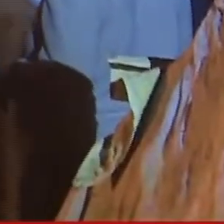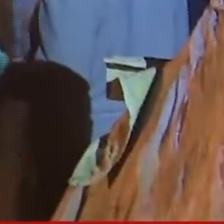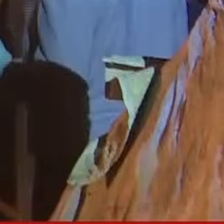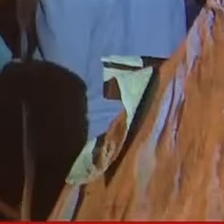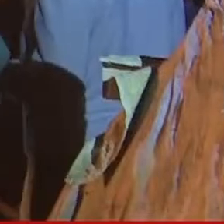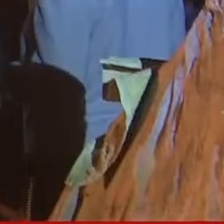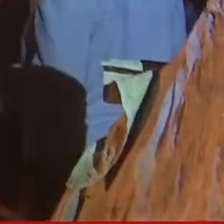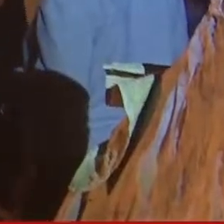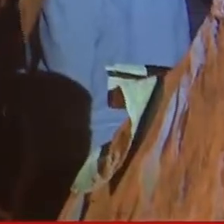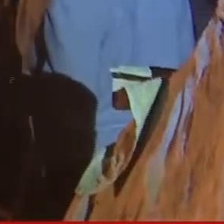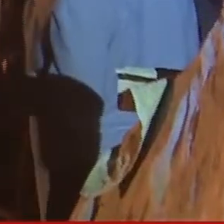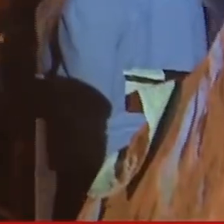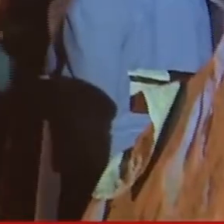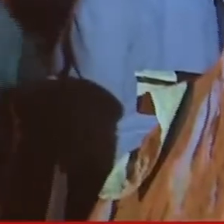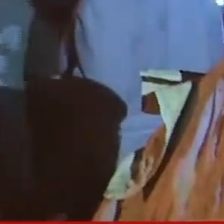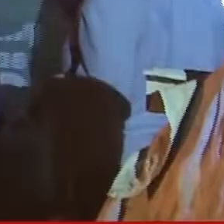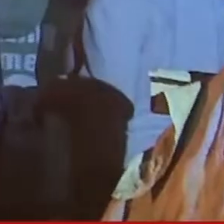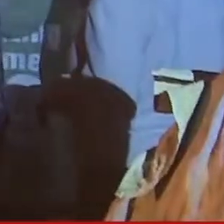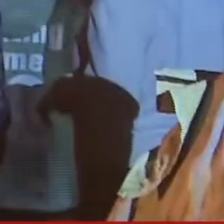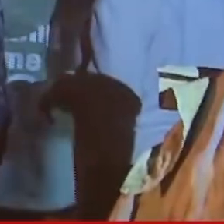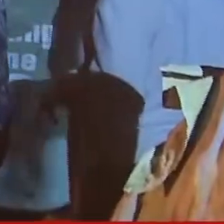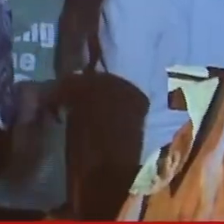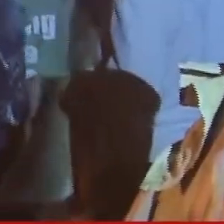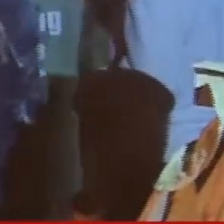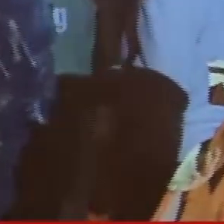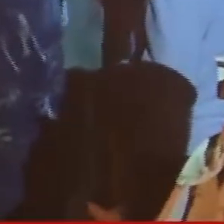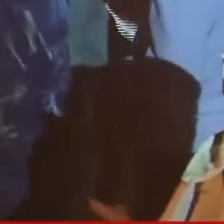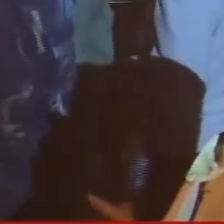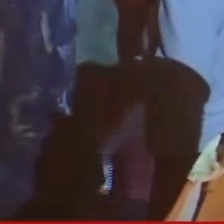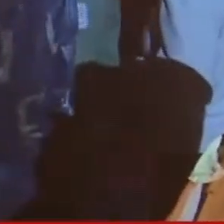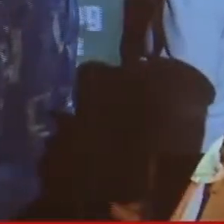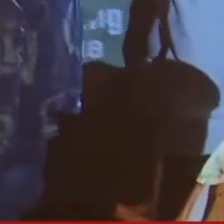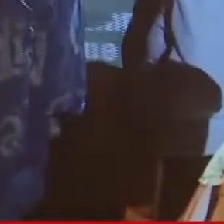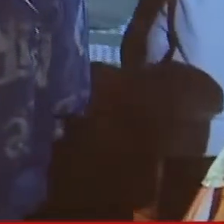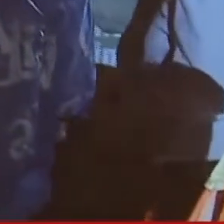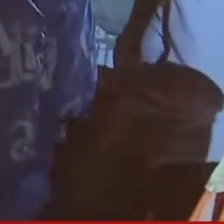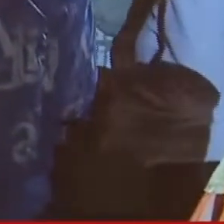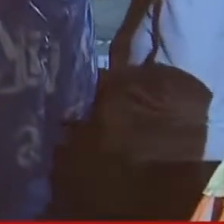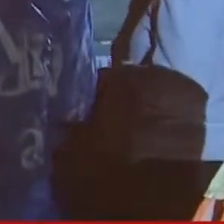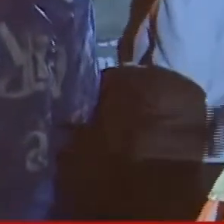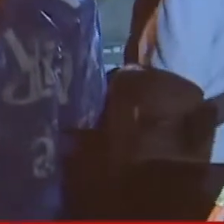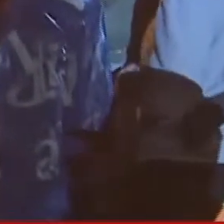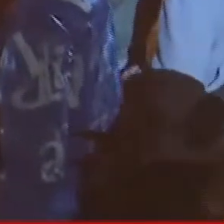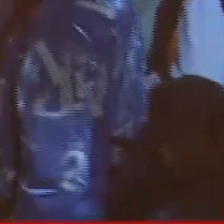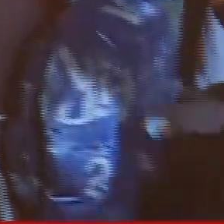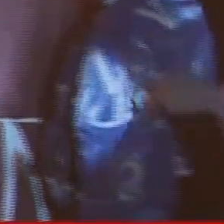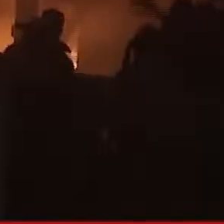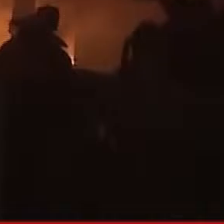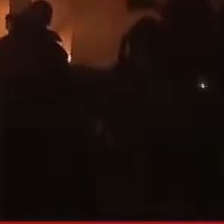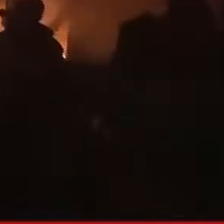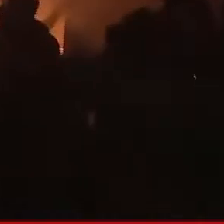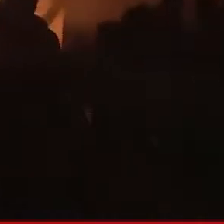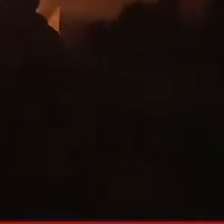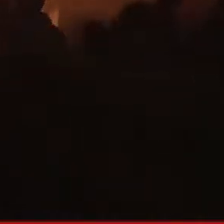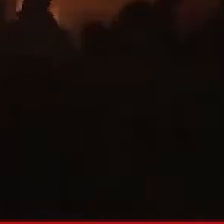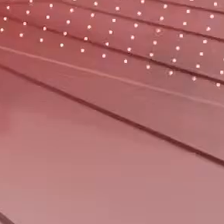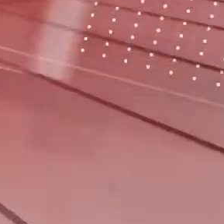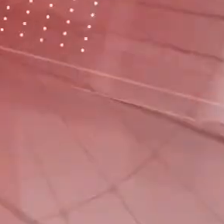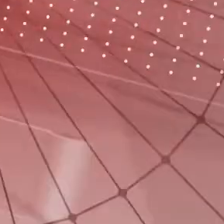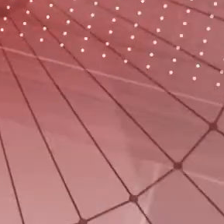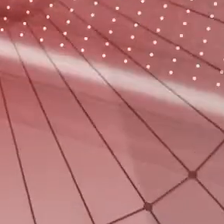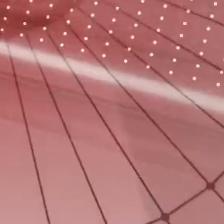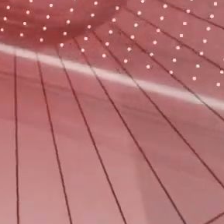raging fire. Dozens left homeless as properties of unknown value reduced to ashes